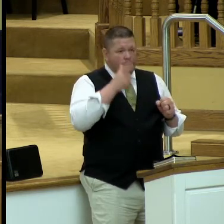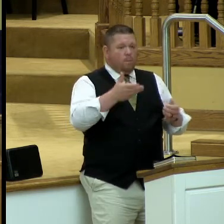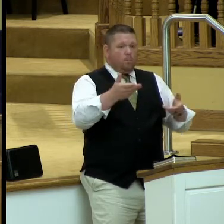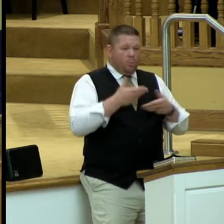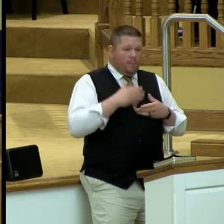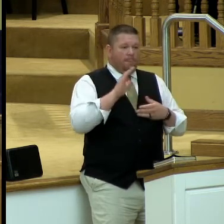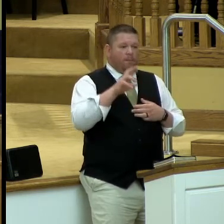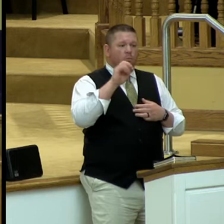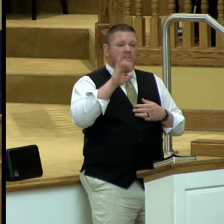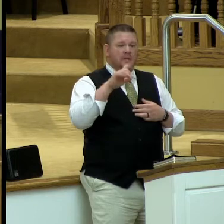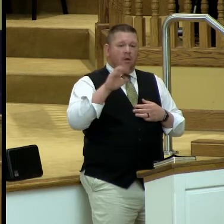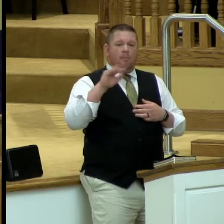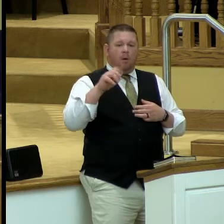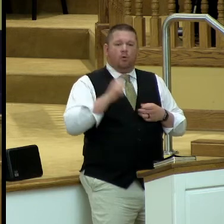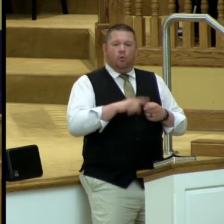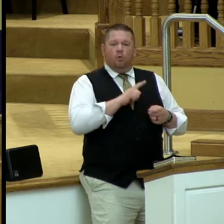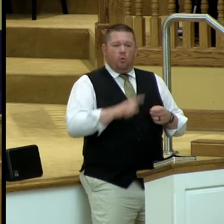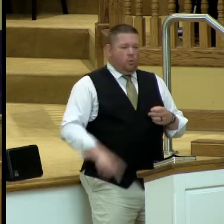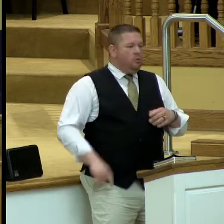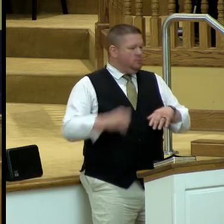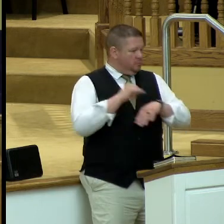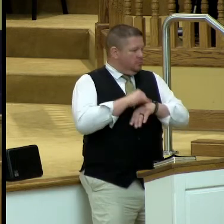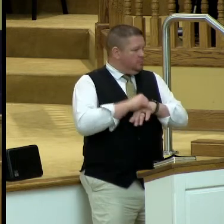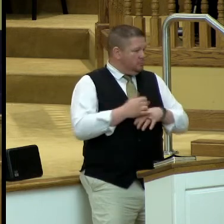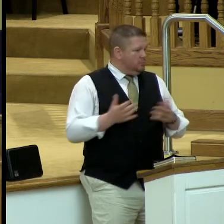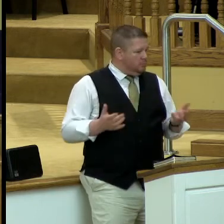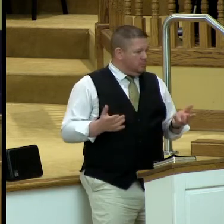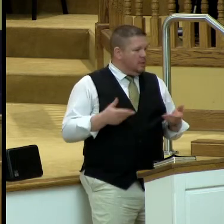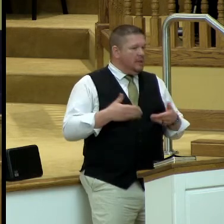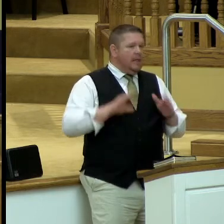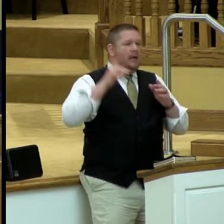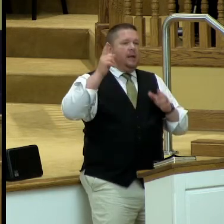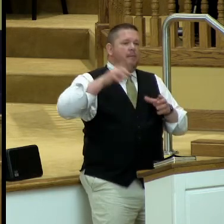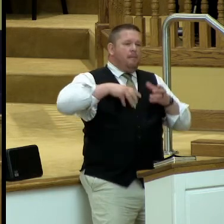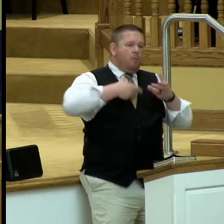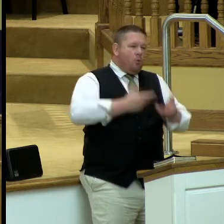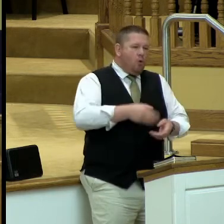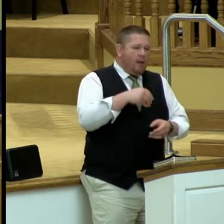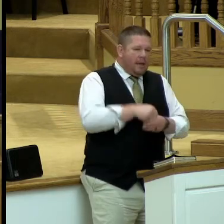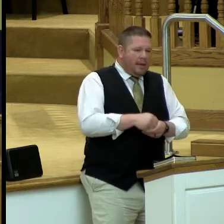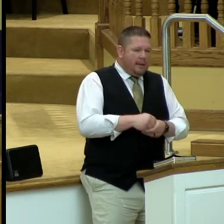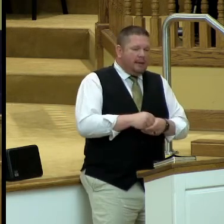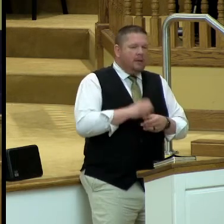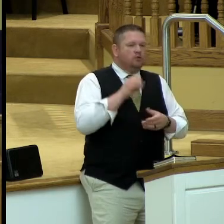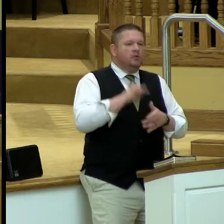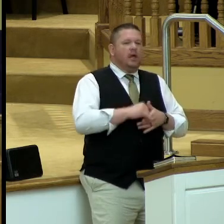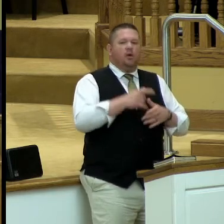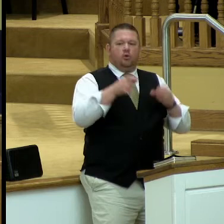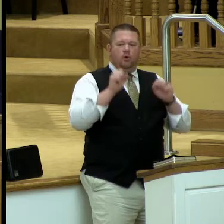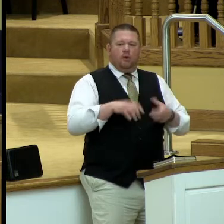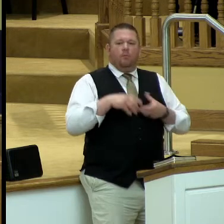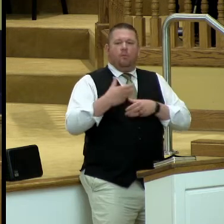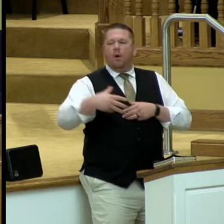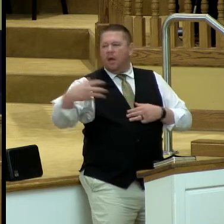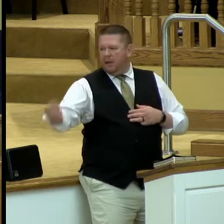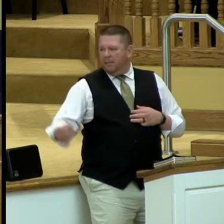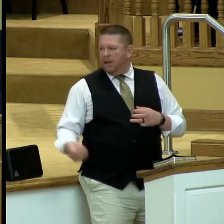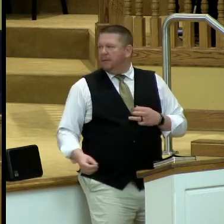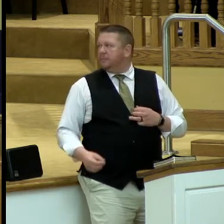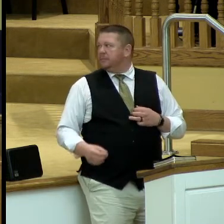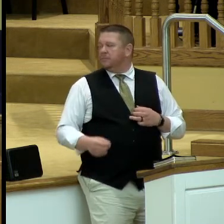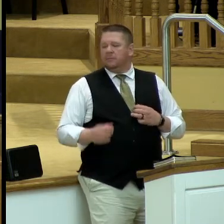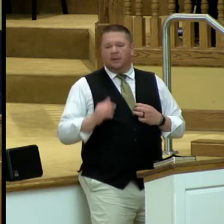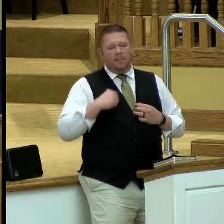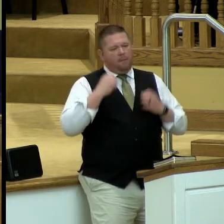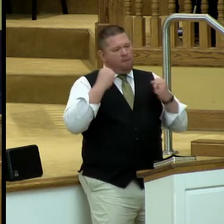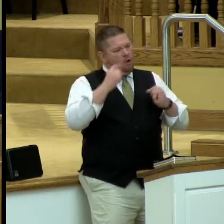will you bring your recycled bottle to the Lord tonight? Let Him pour some in so that you can pour some out.